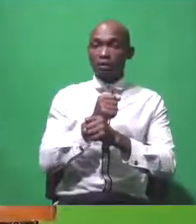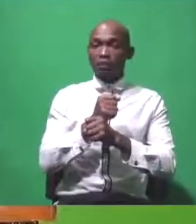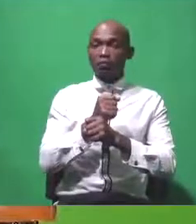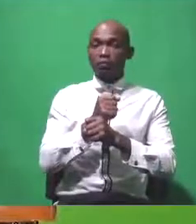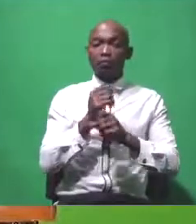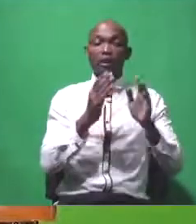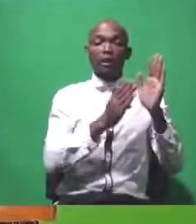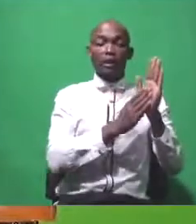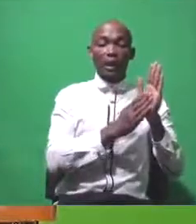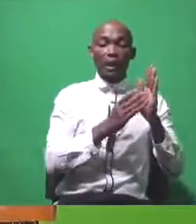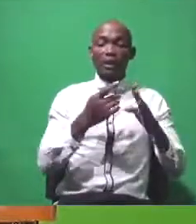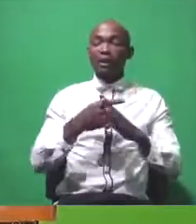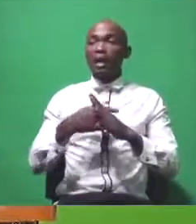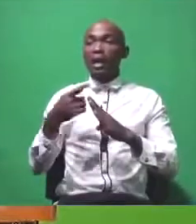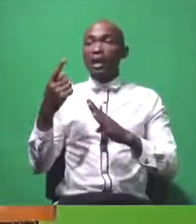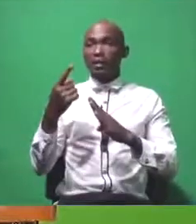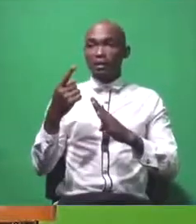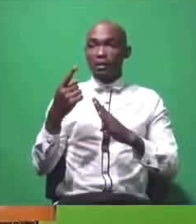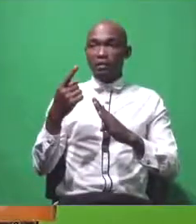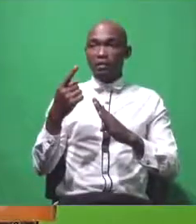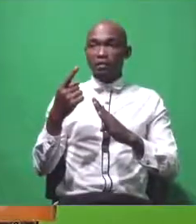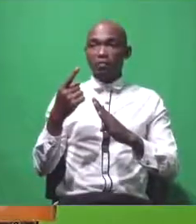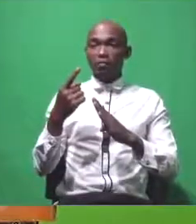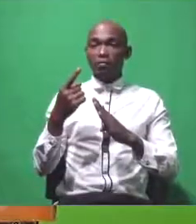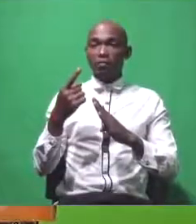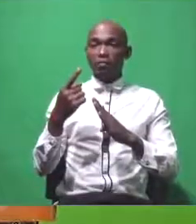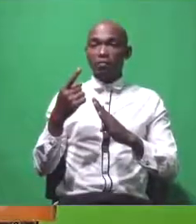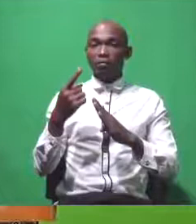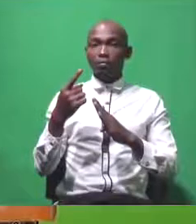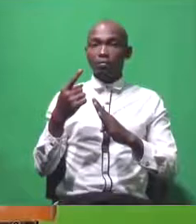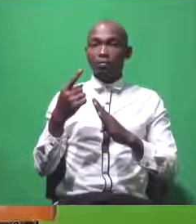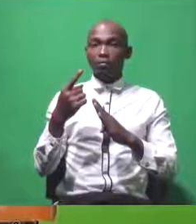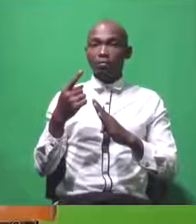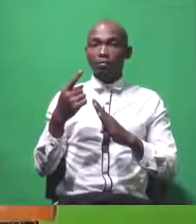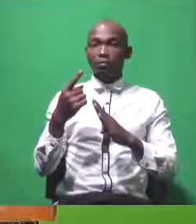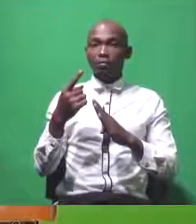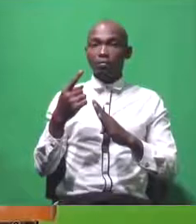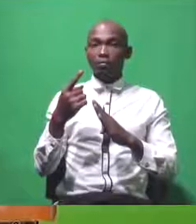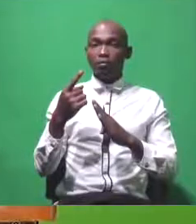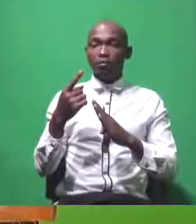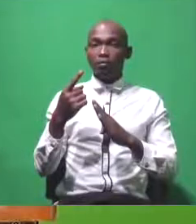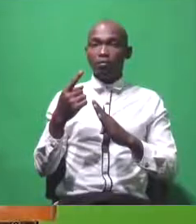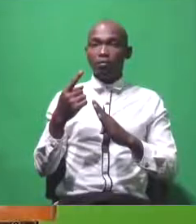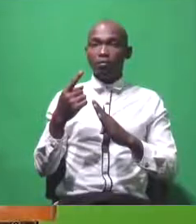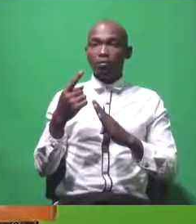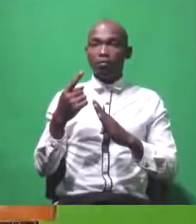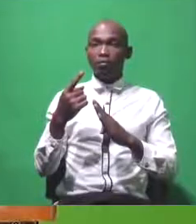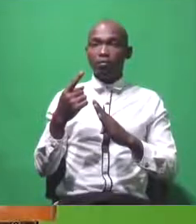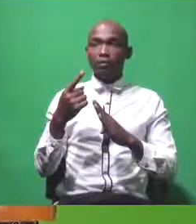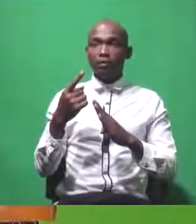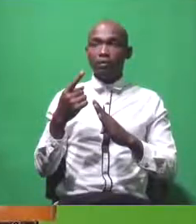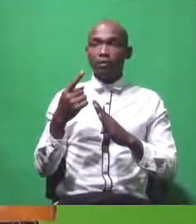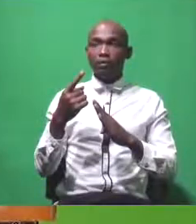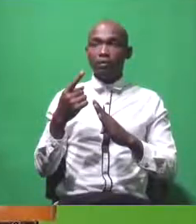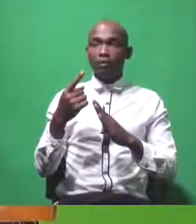987. Which one is greater? Which one is greater? I think the